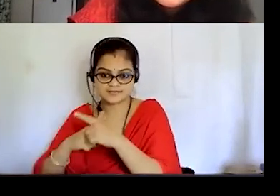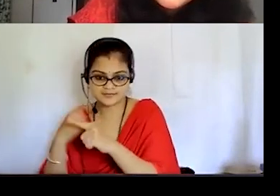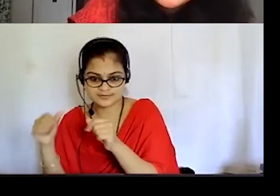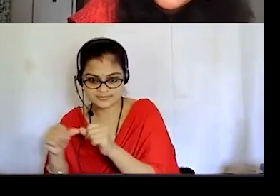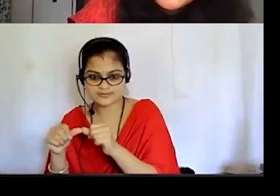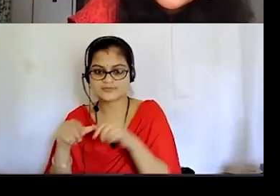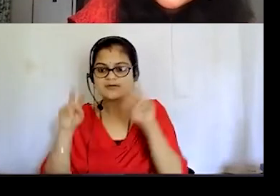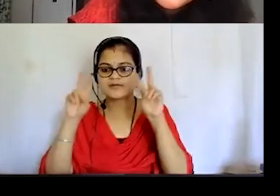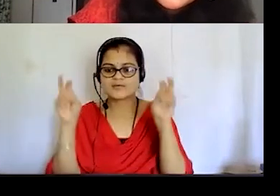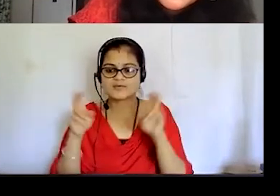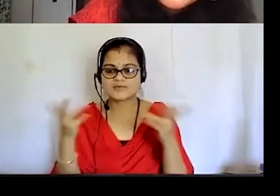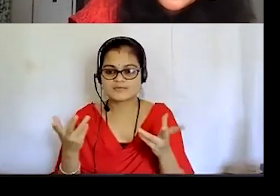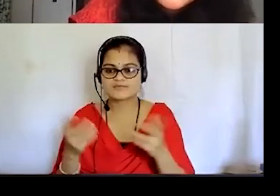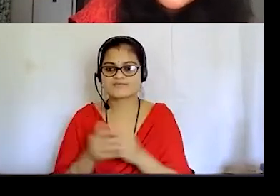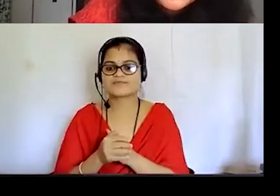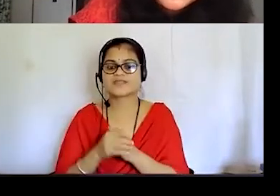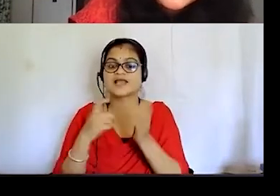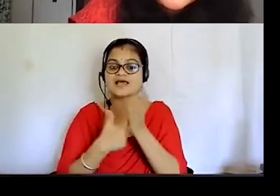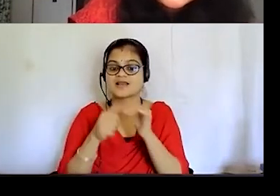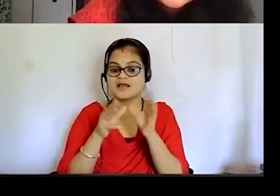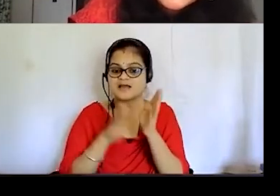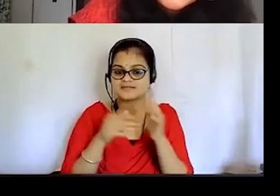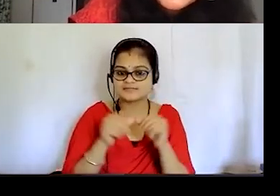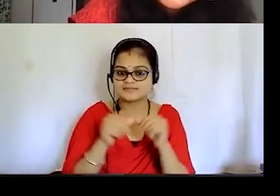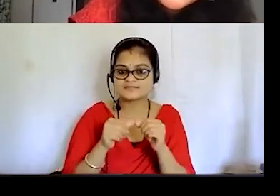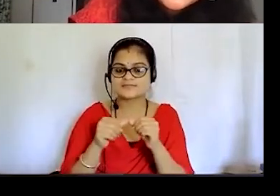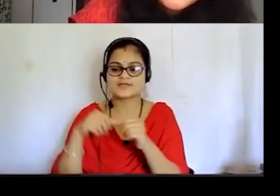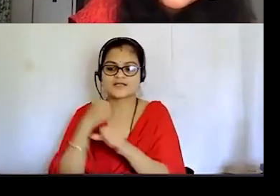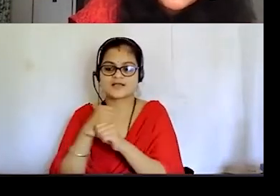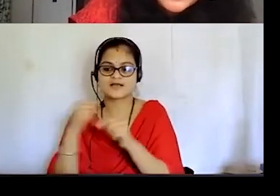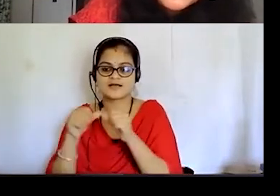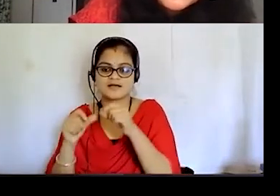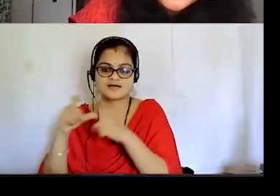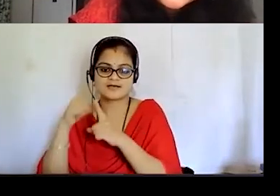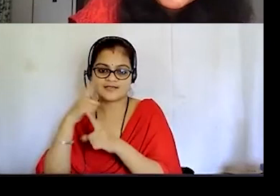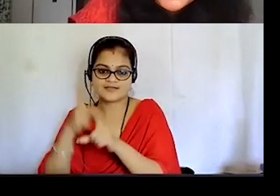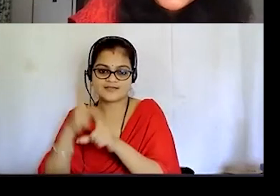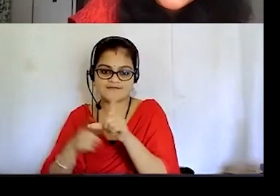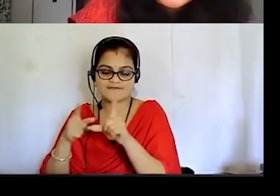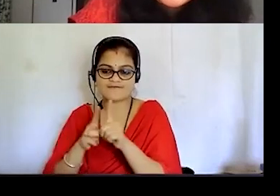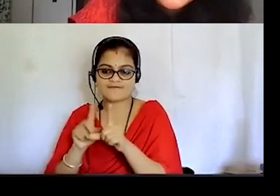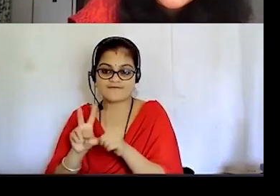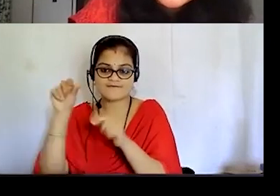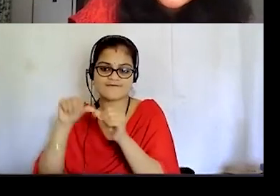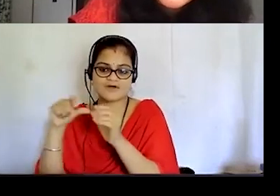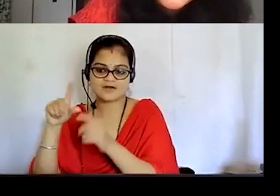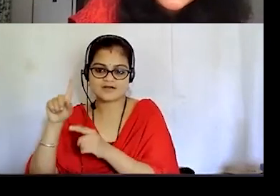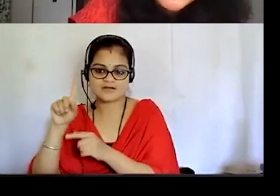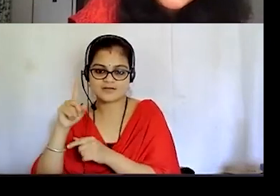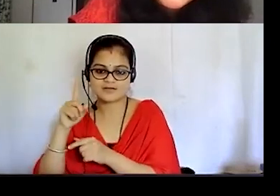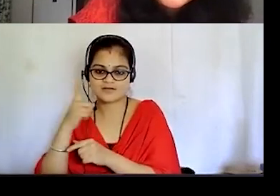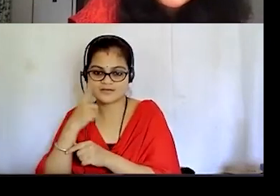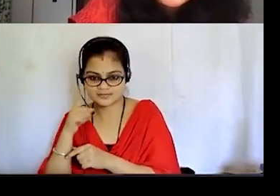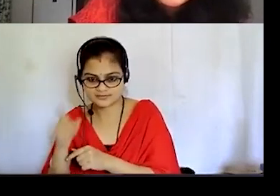Halke Gaadi Haak, Mere Ram Gaadi Wale, a song about the journey of life, the body being the cart we ride